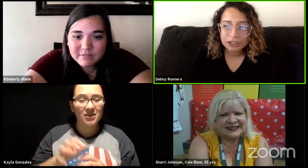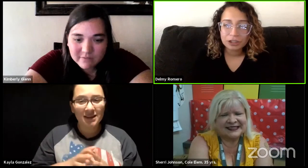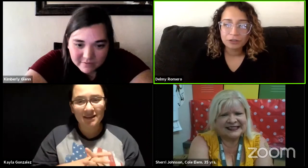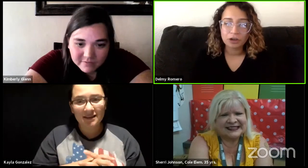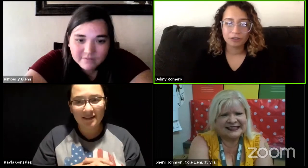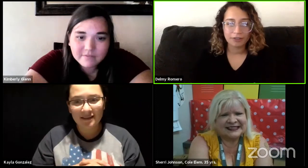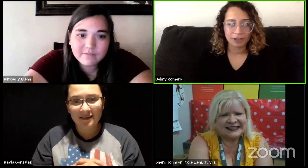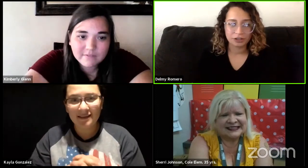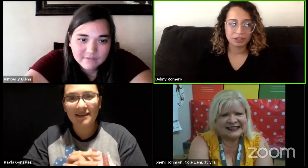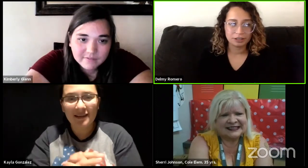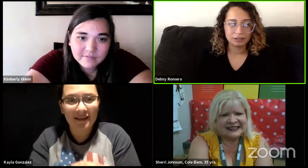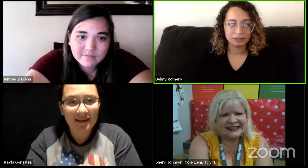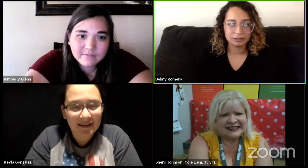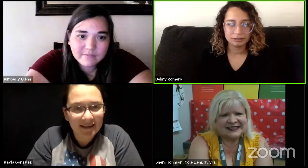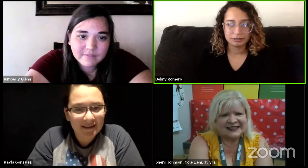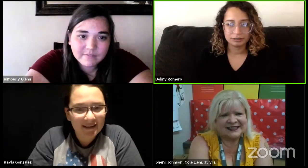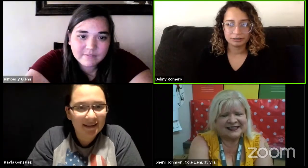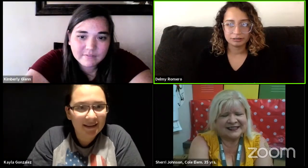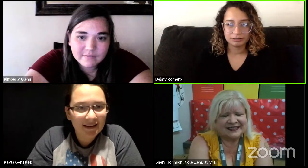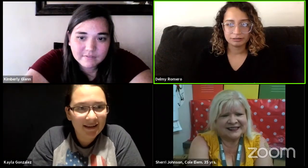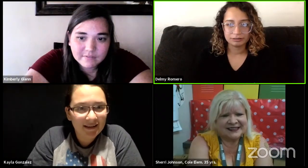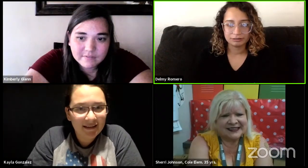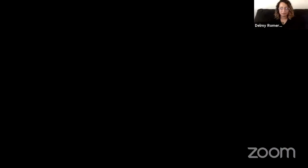Deaf history for 500.